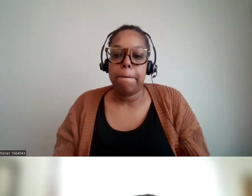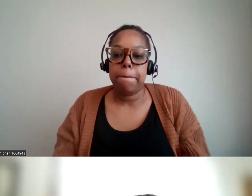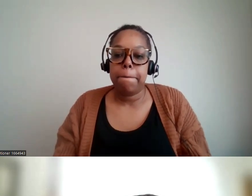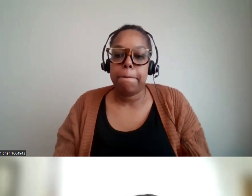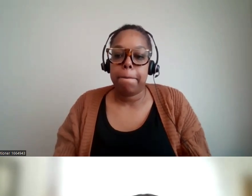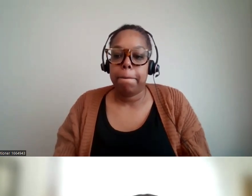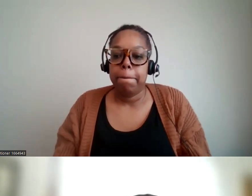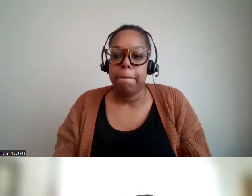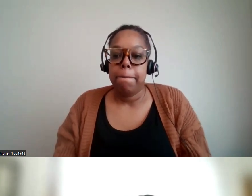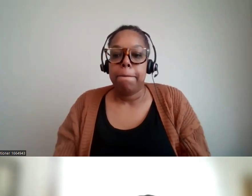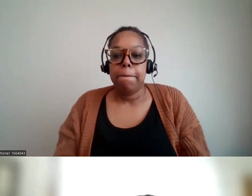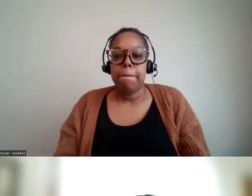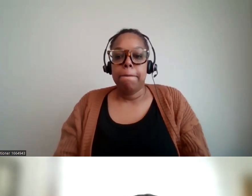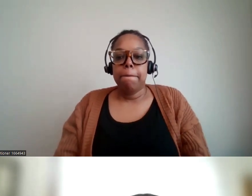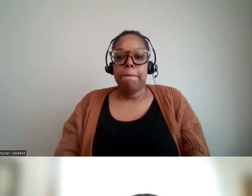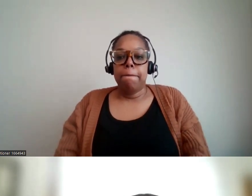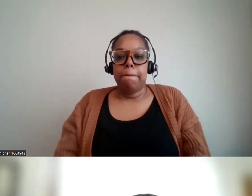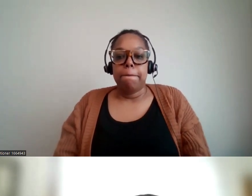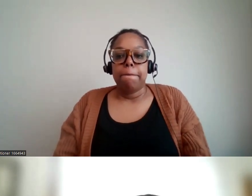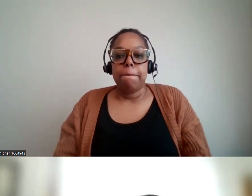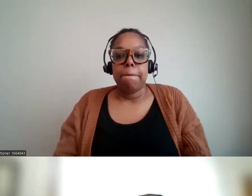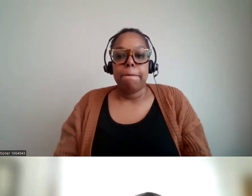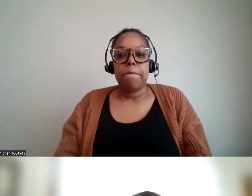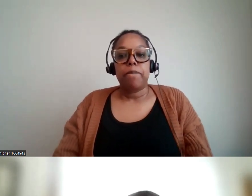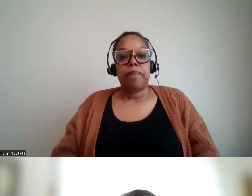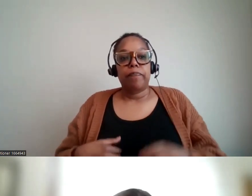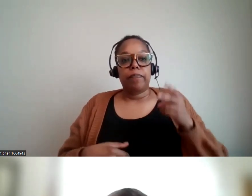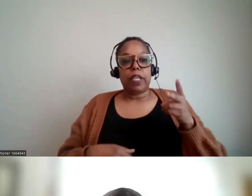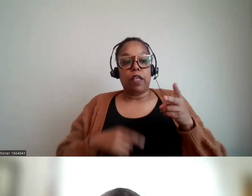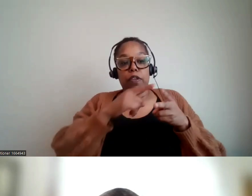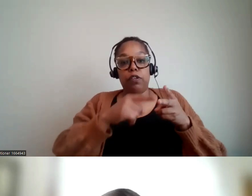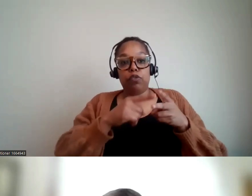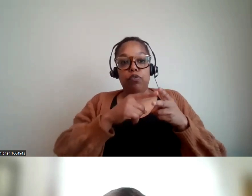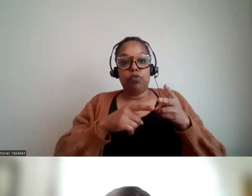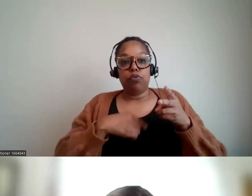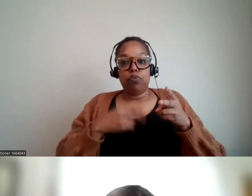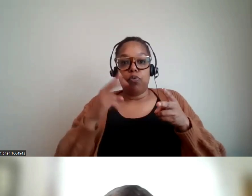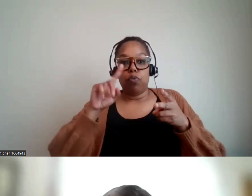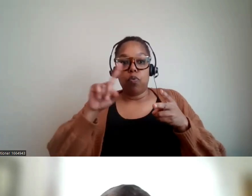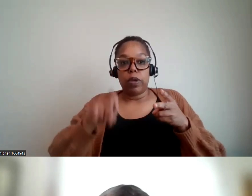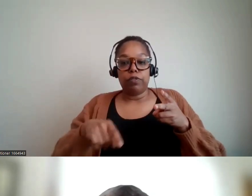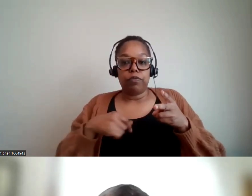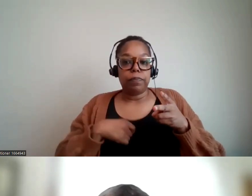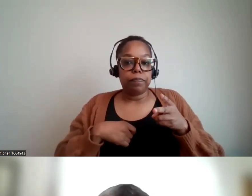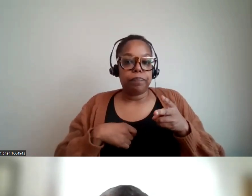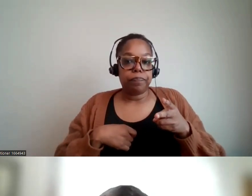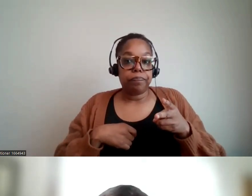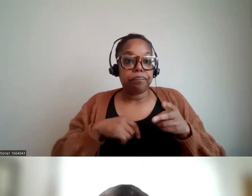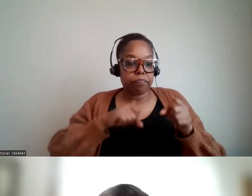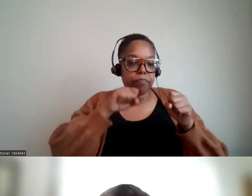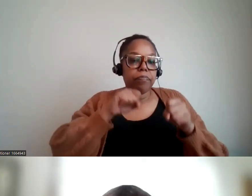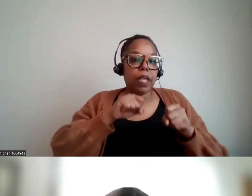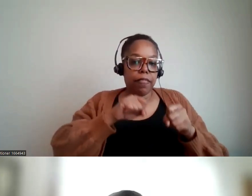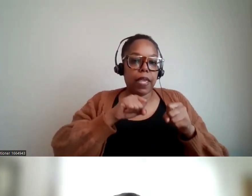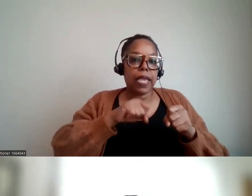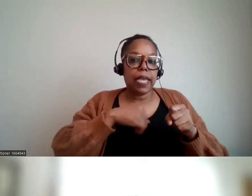to hit two other questions that came through. I did want to highlight that this was answered in the chat about, can families reach your programs by calling 988? And